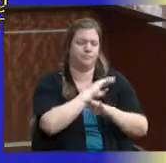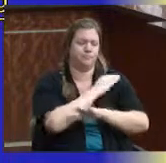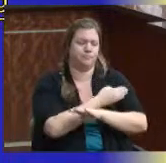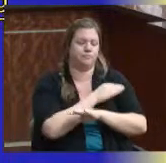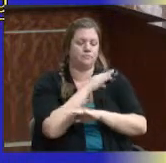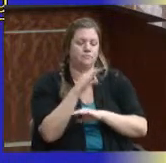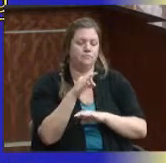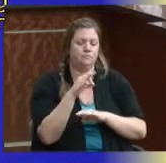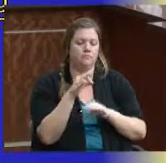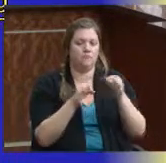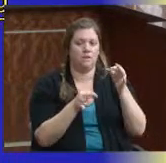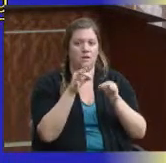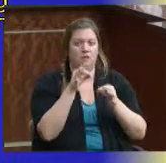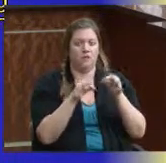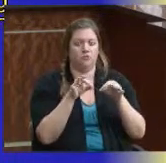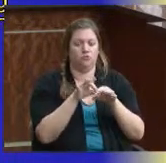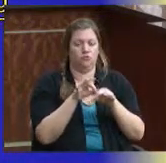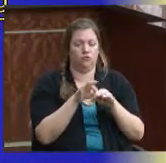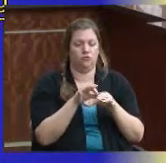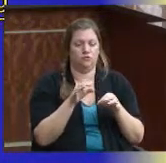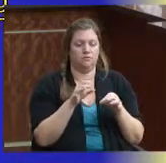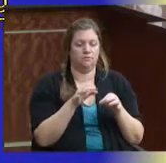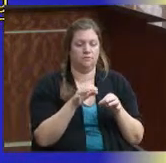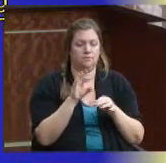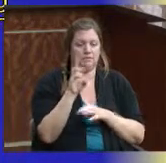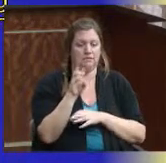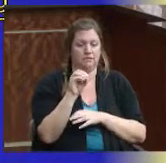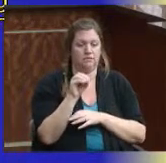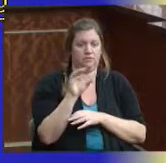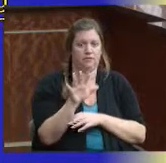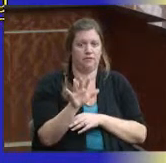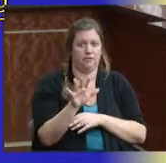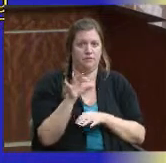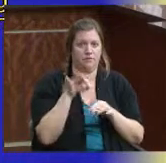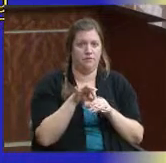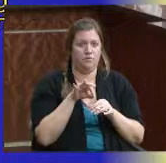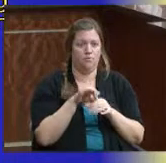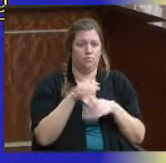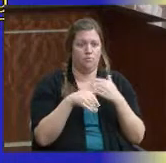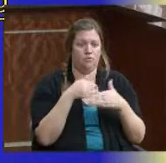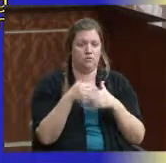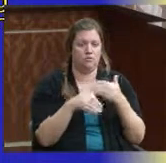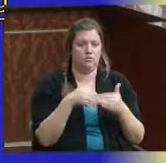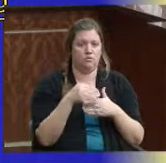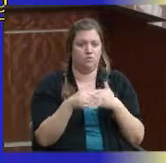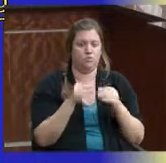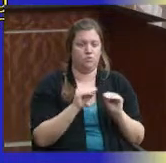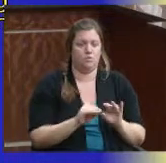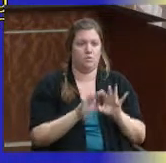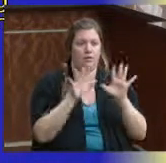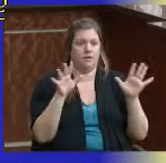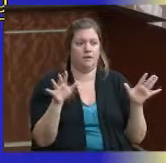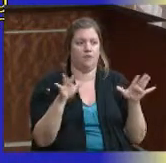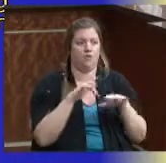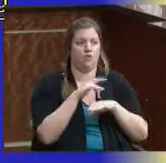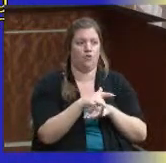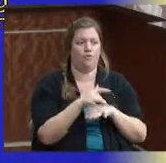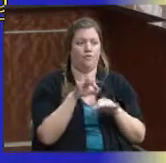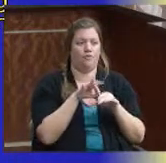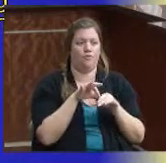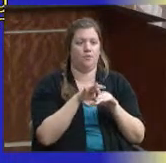the election judges, Section 605, Voting Procedures, to clarify early